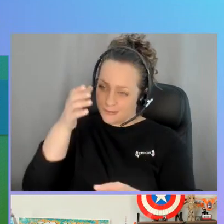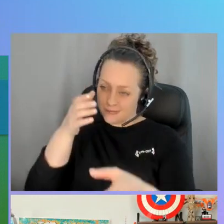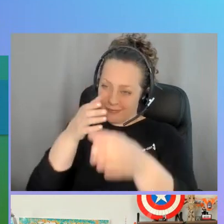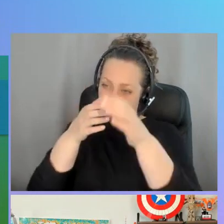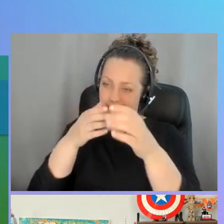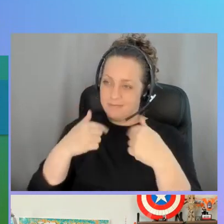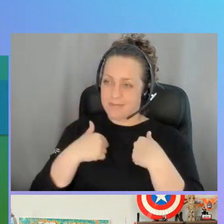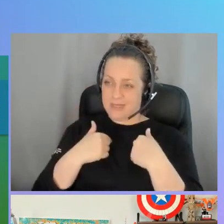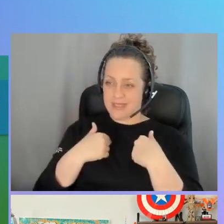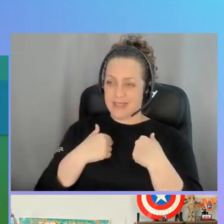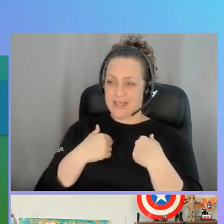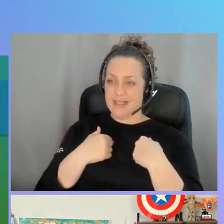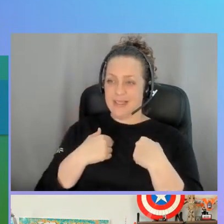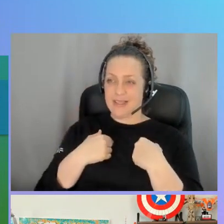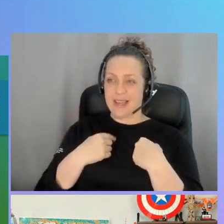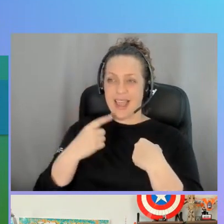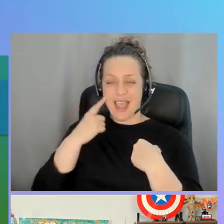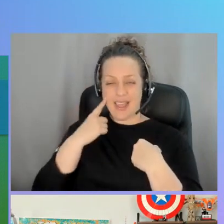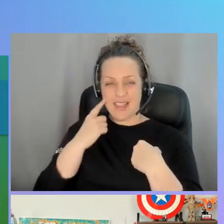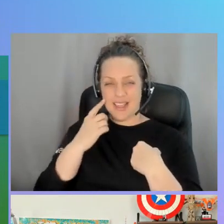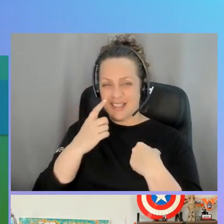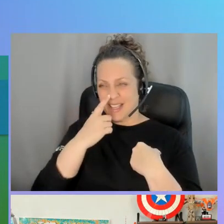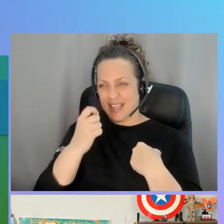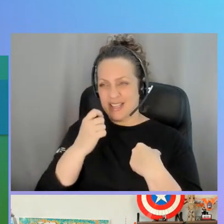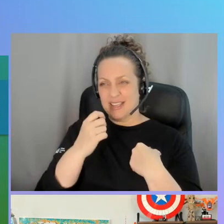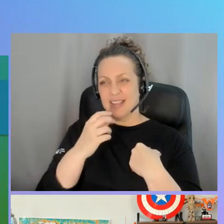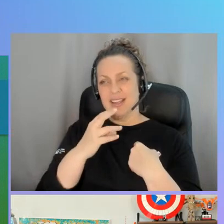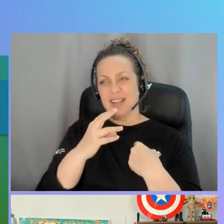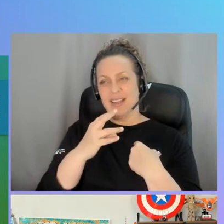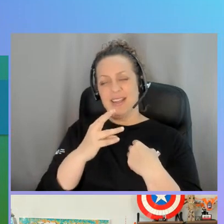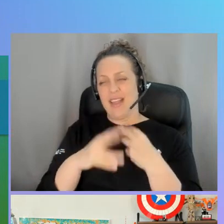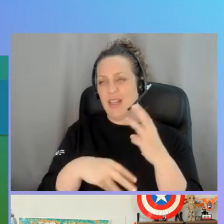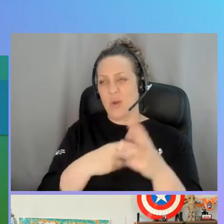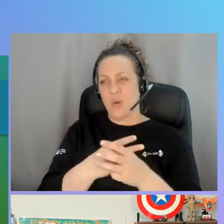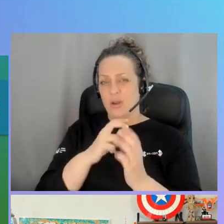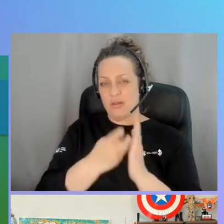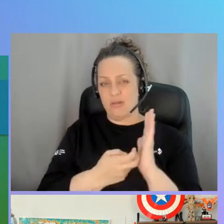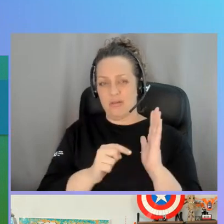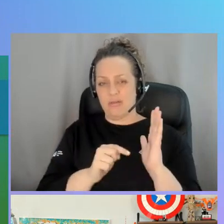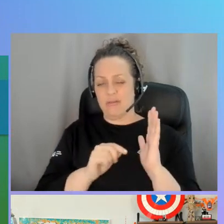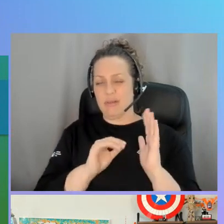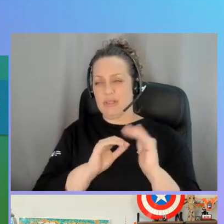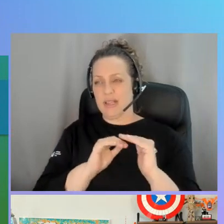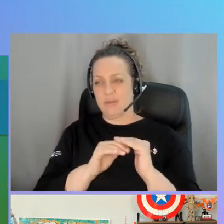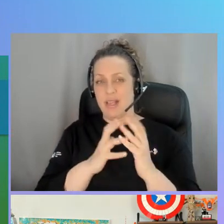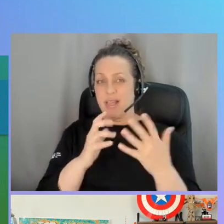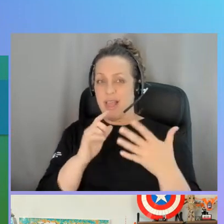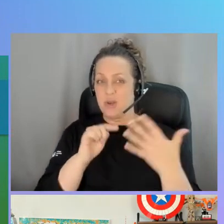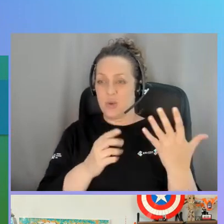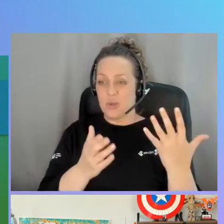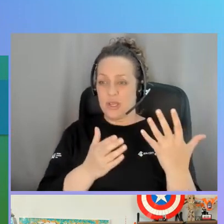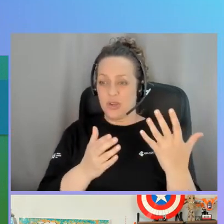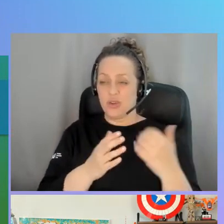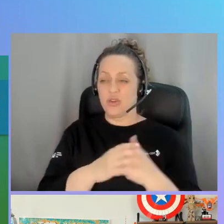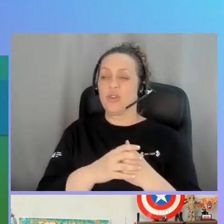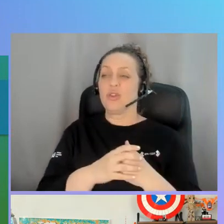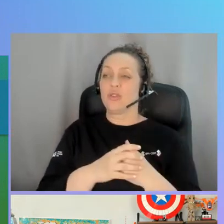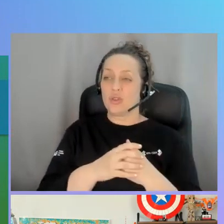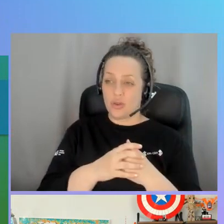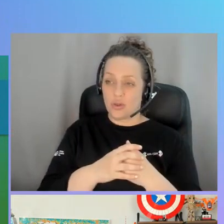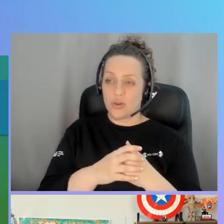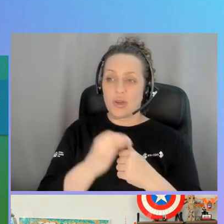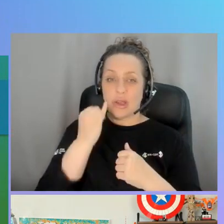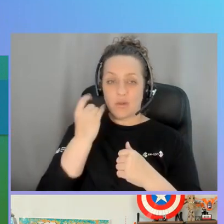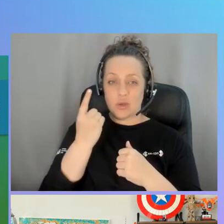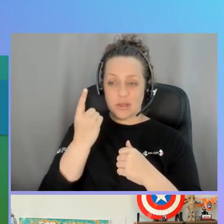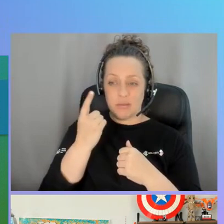is particularly interesting in the world of digital accessibility. Of course, there's a lot to do here, right? And so if you're somebody